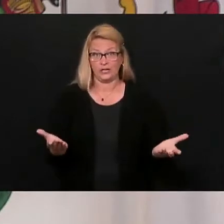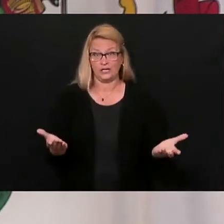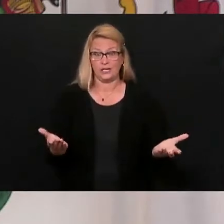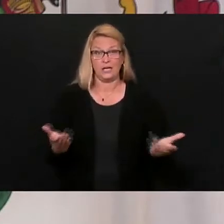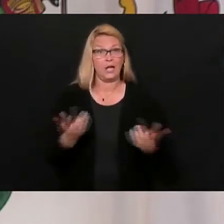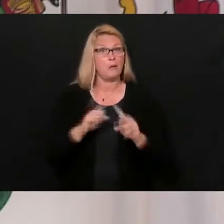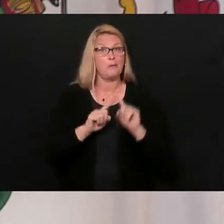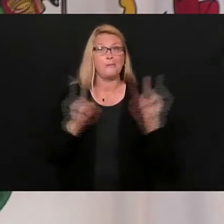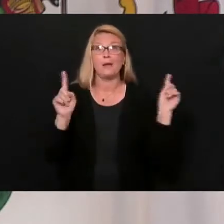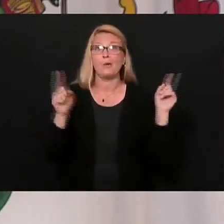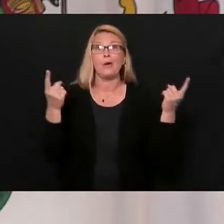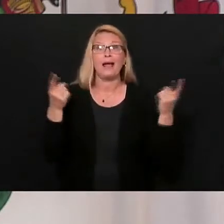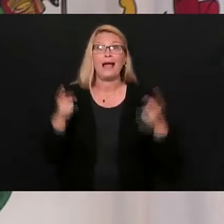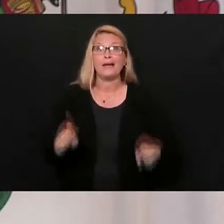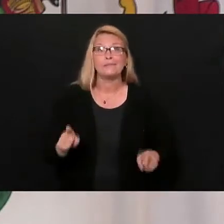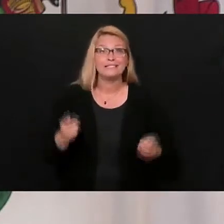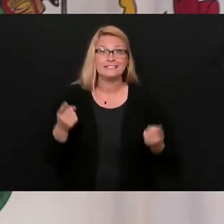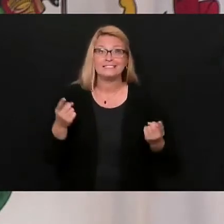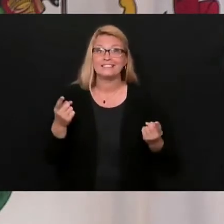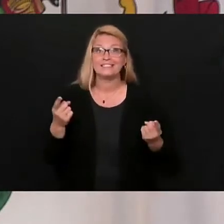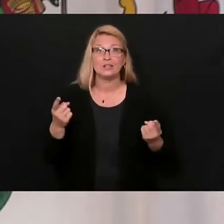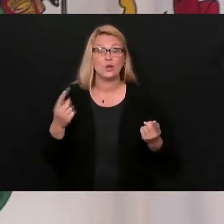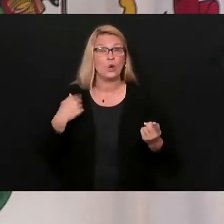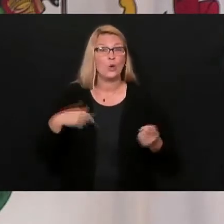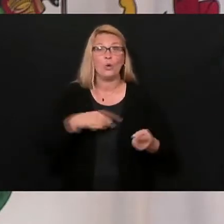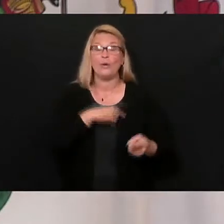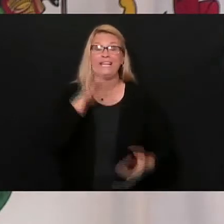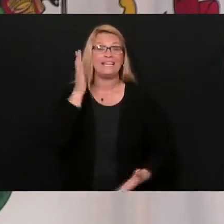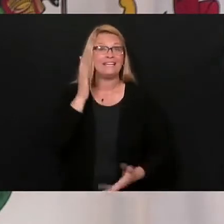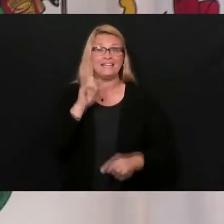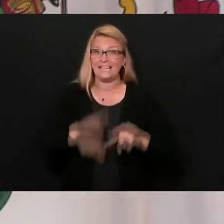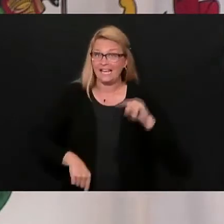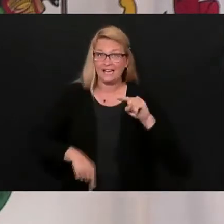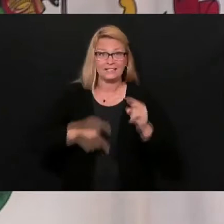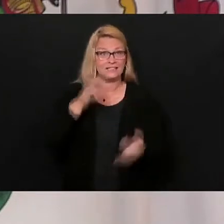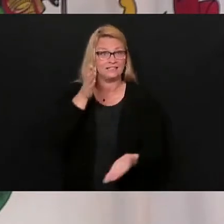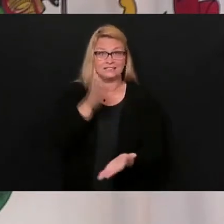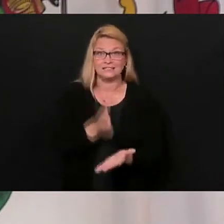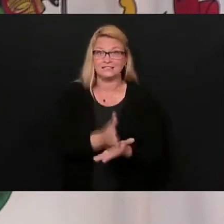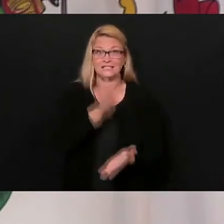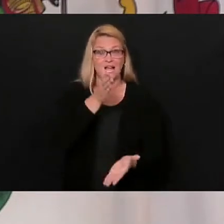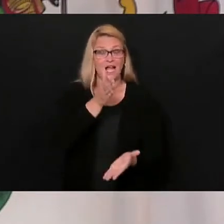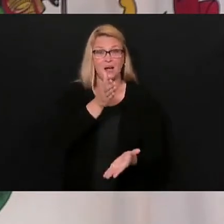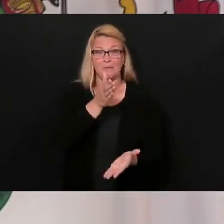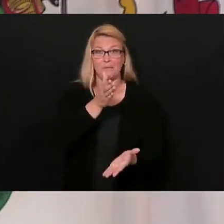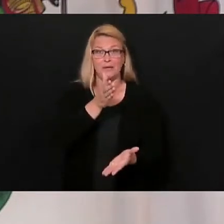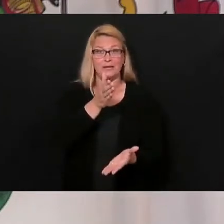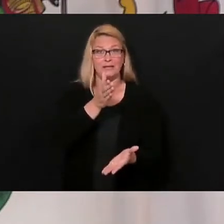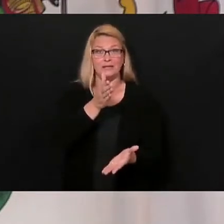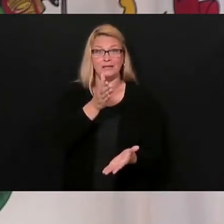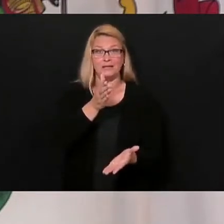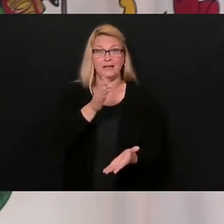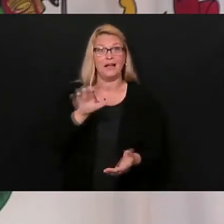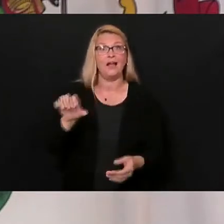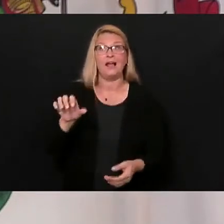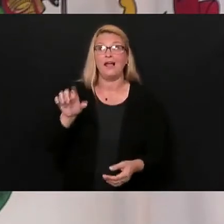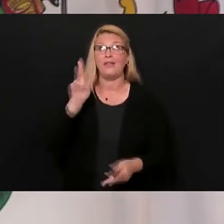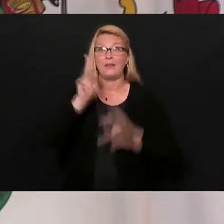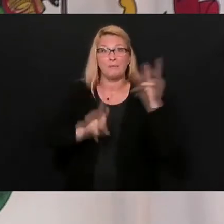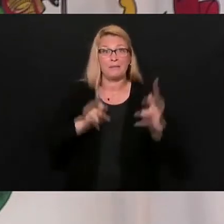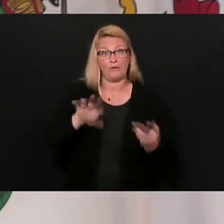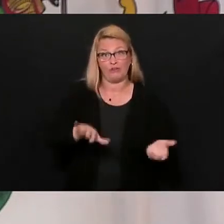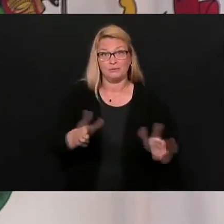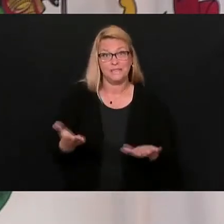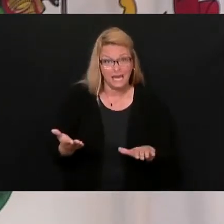bottom line to the whole thing that we cannot lose focus with is I just read another 23. You